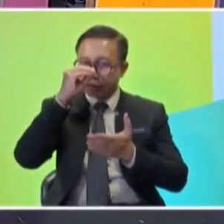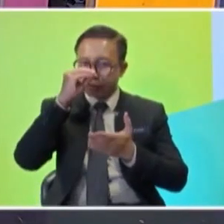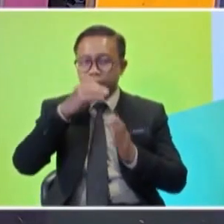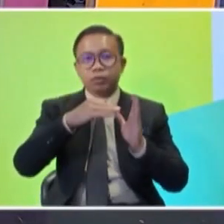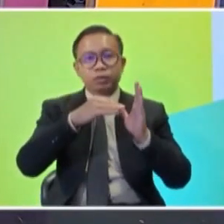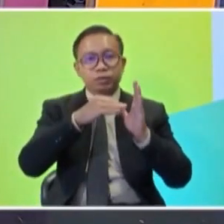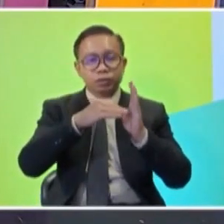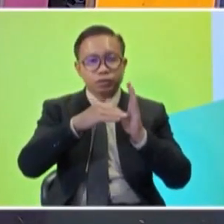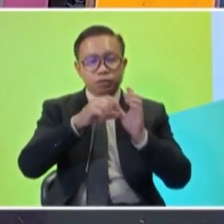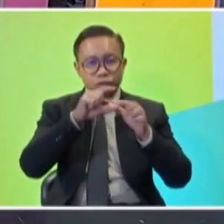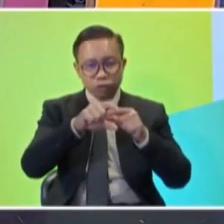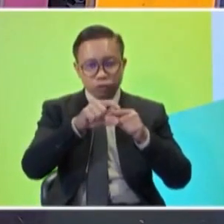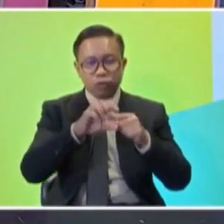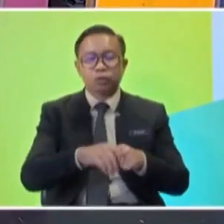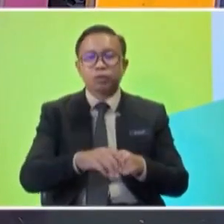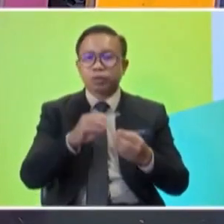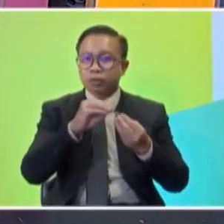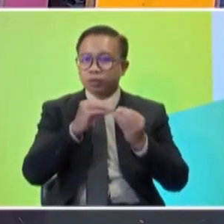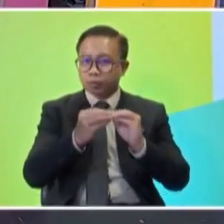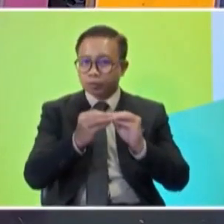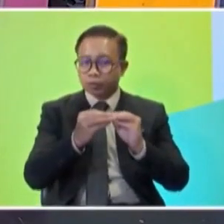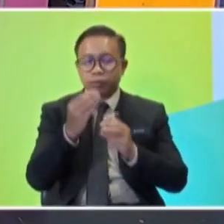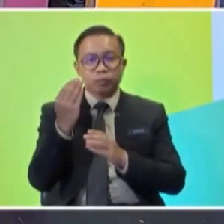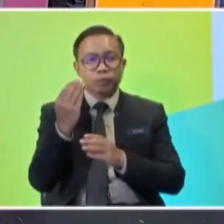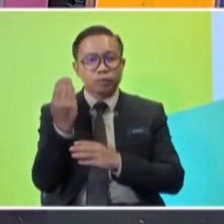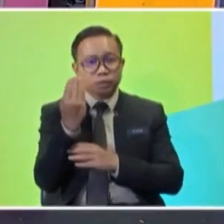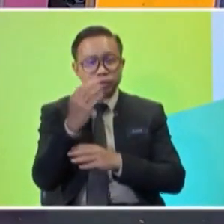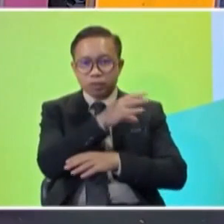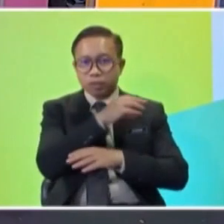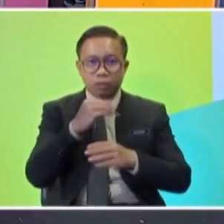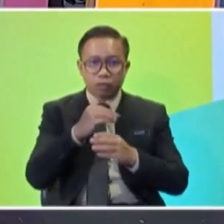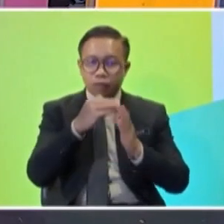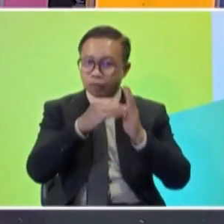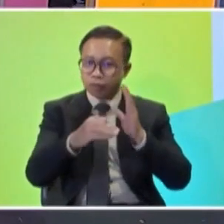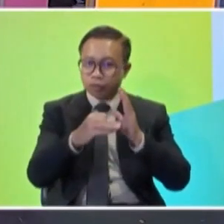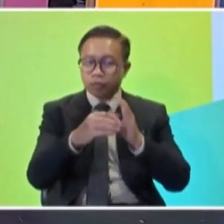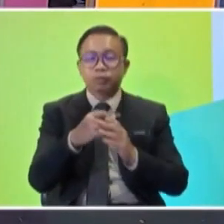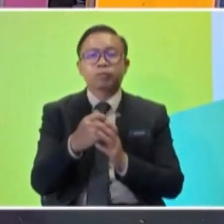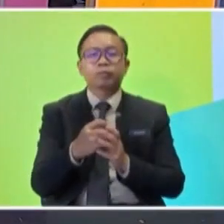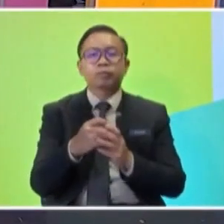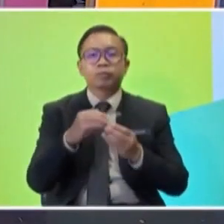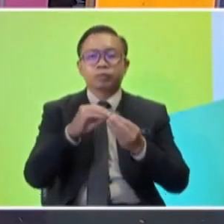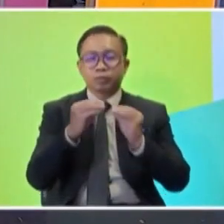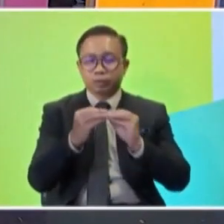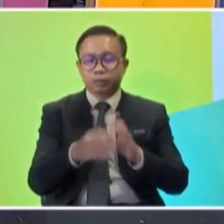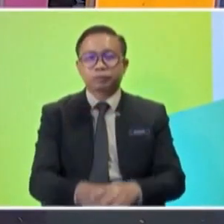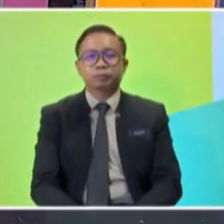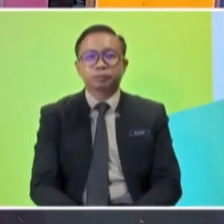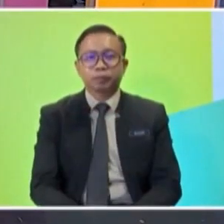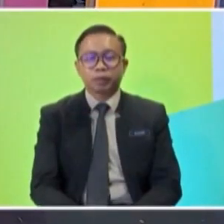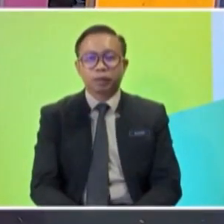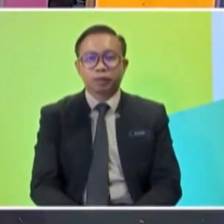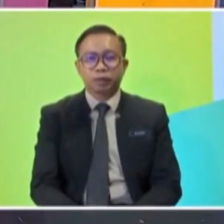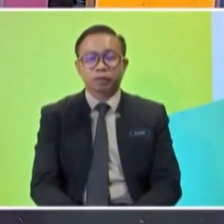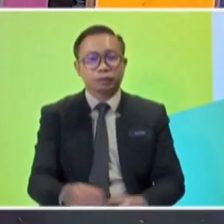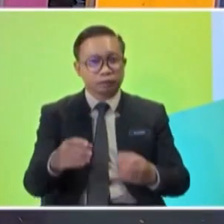is mixed number with a proper number. All right. Okay, a proper fraction. All right. Okay, let's say we start with a problem. We